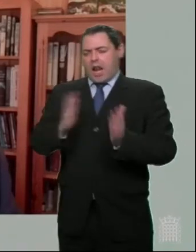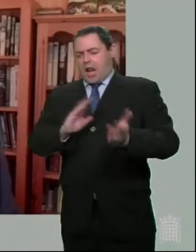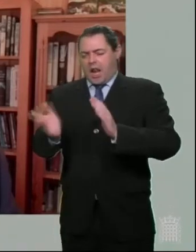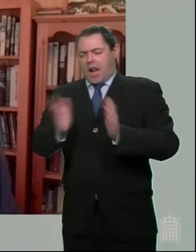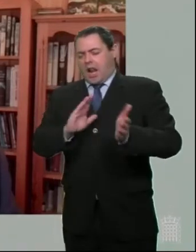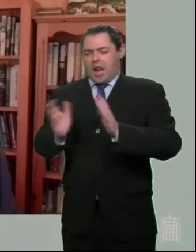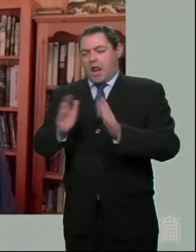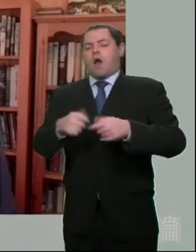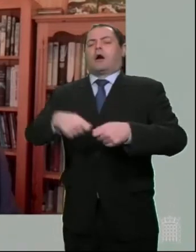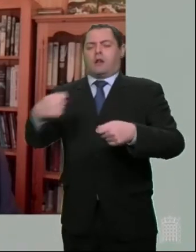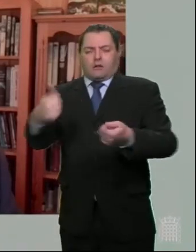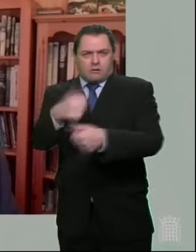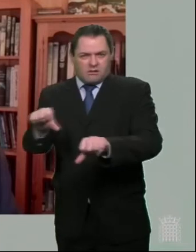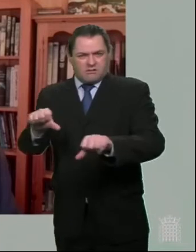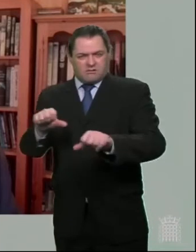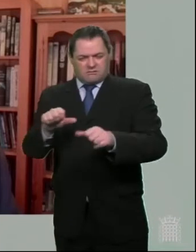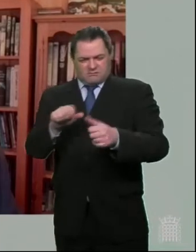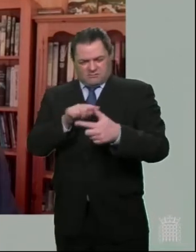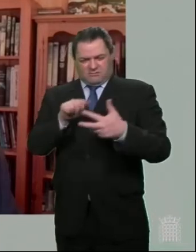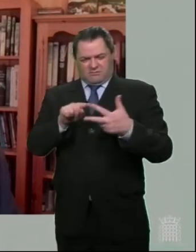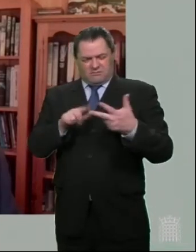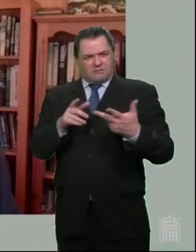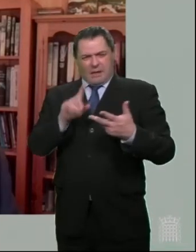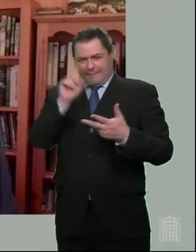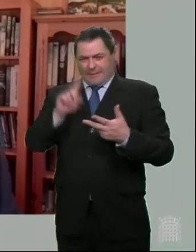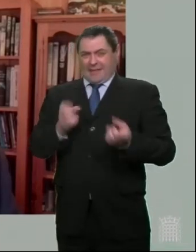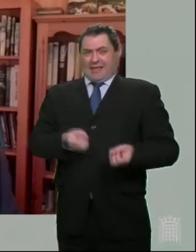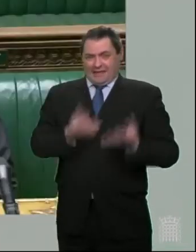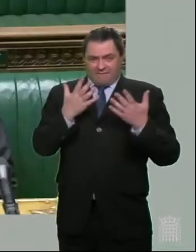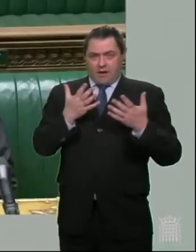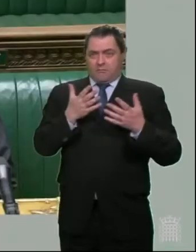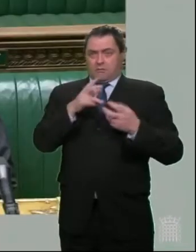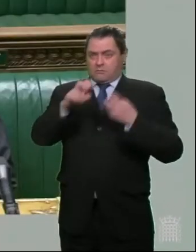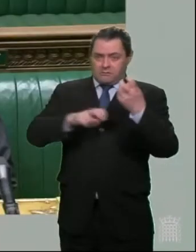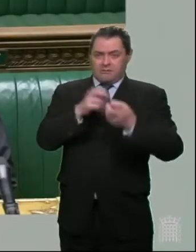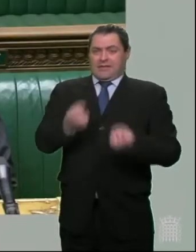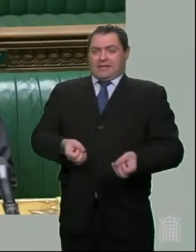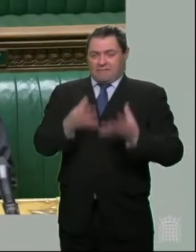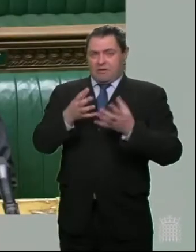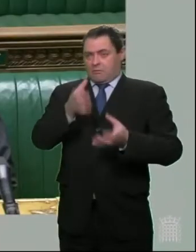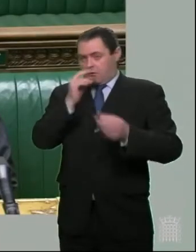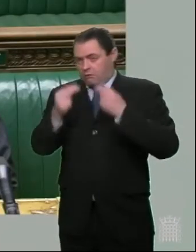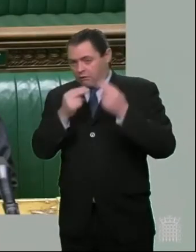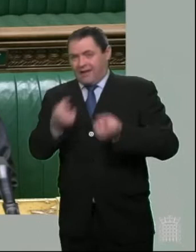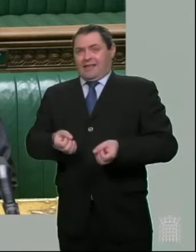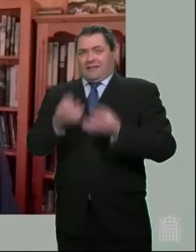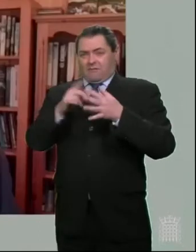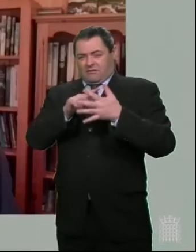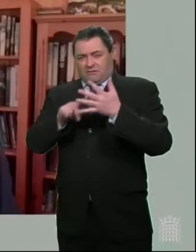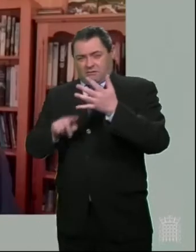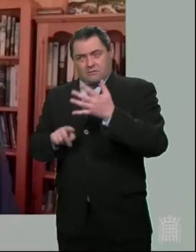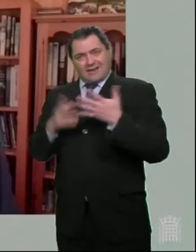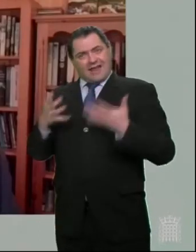too late. People have been asked to make huge sacrifices by his government. At least they now deserve financial